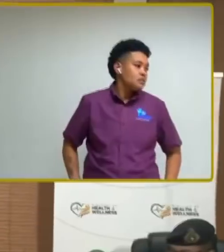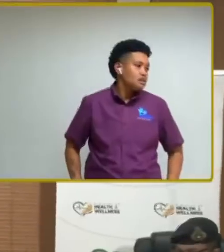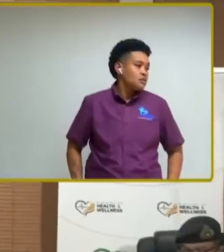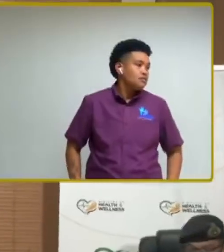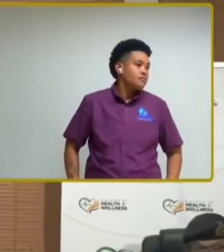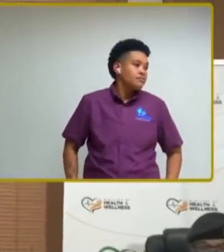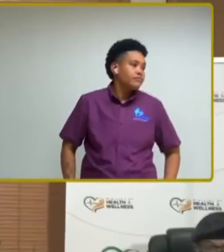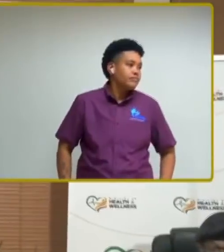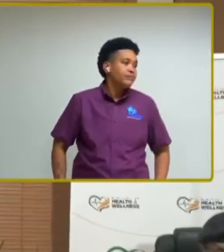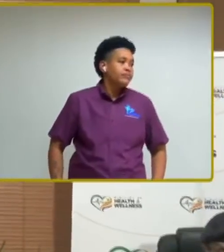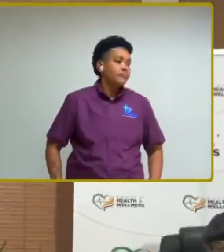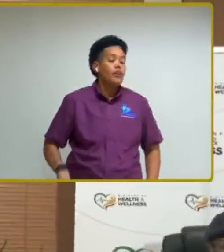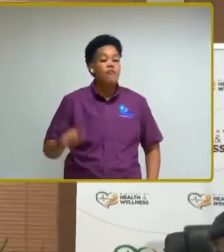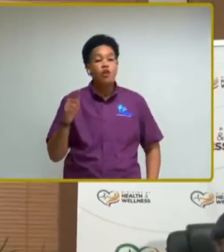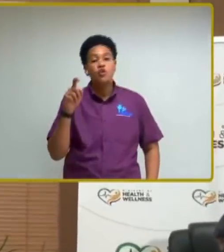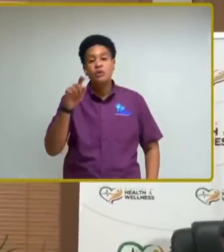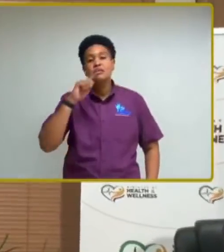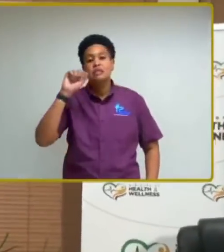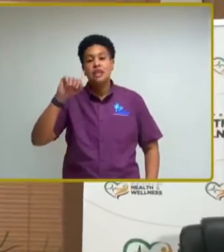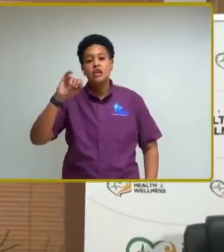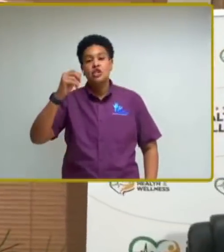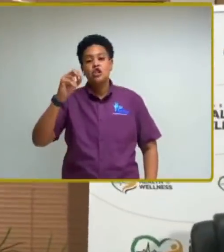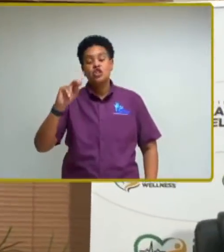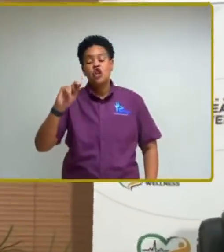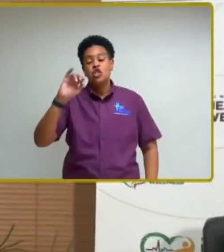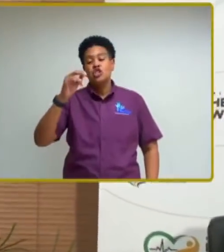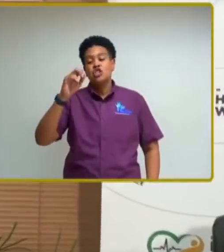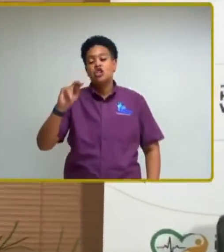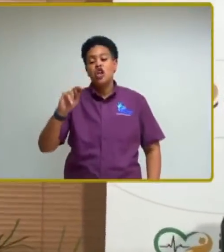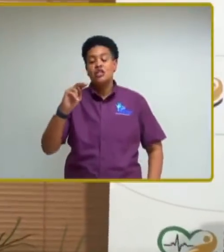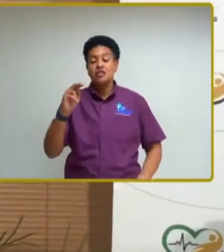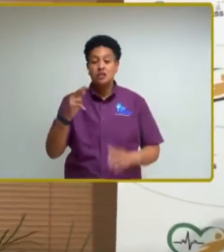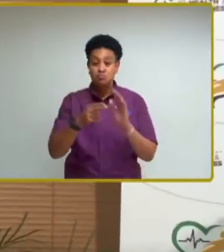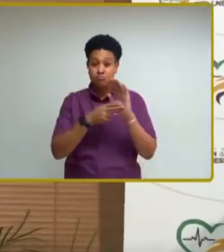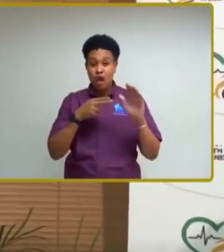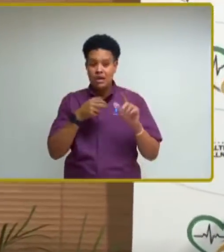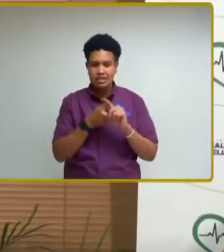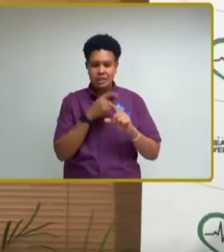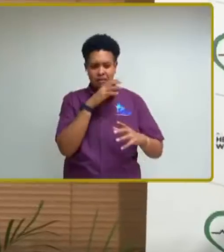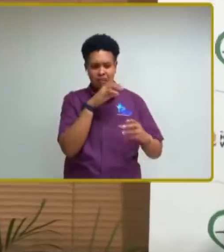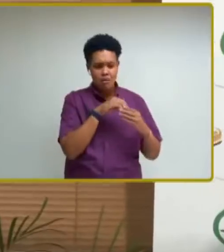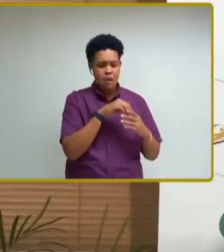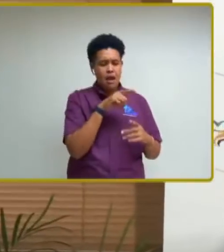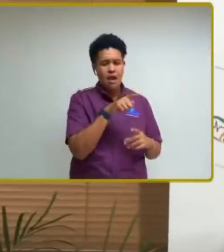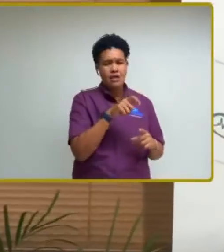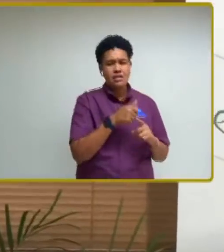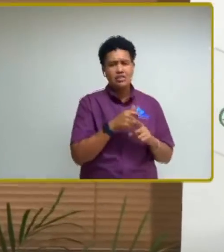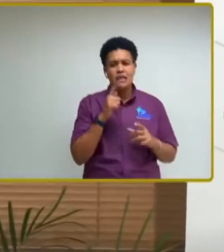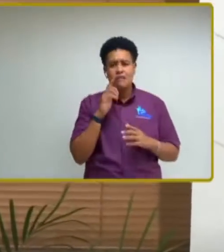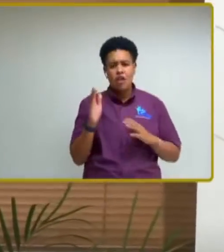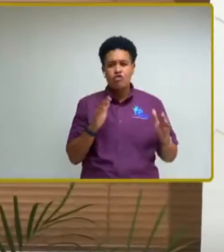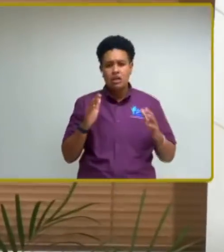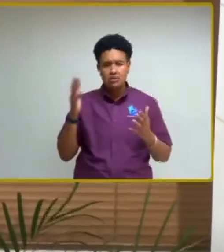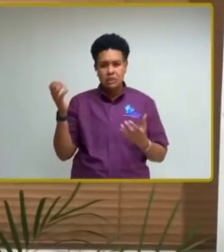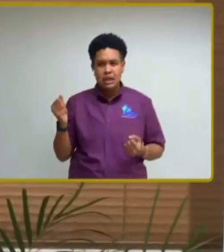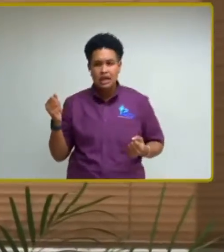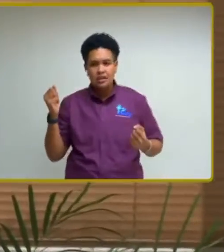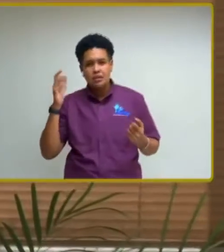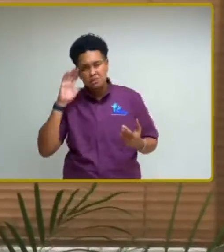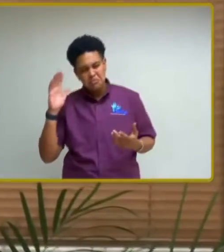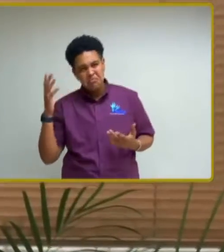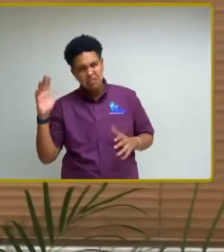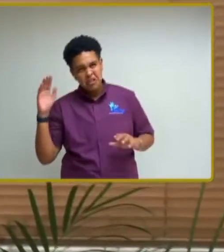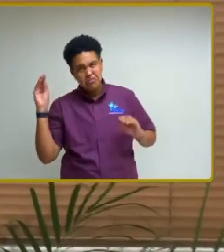On the first question, yes, the Johnson & Johnson brand is part of the arrangements that we have